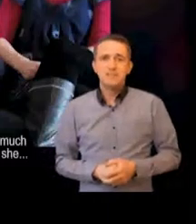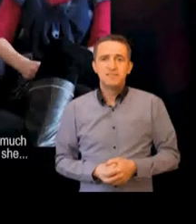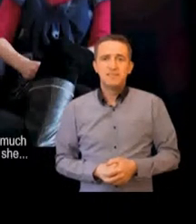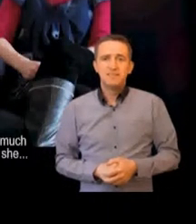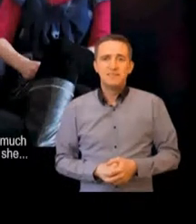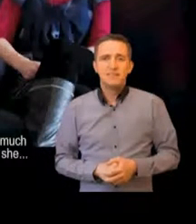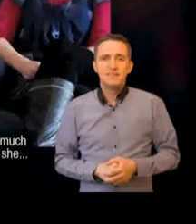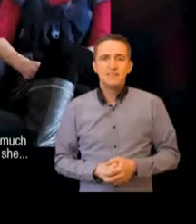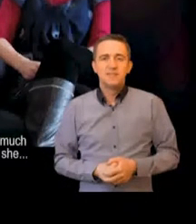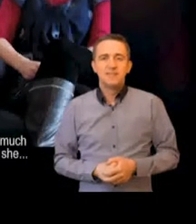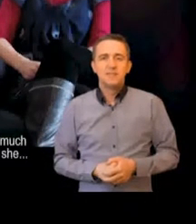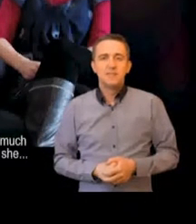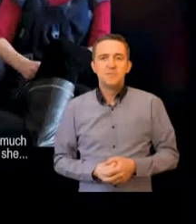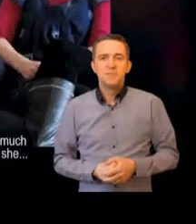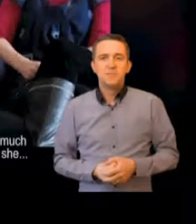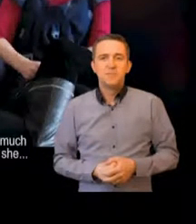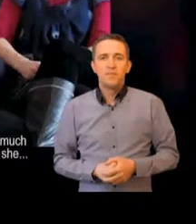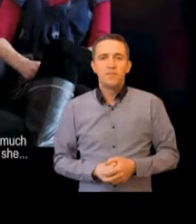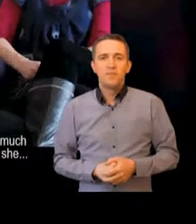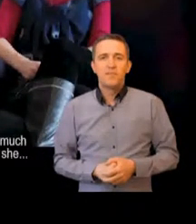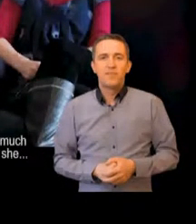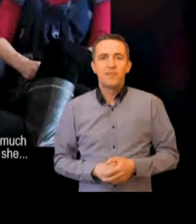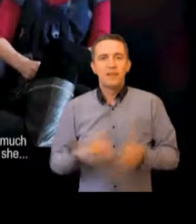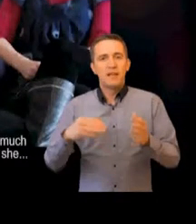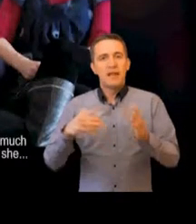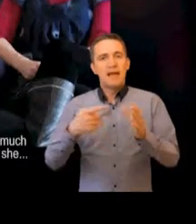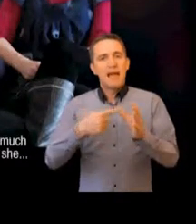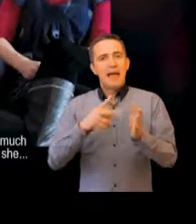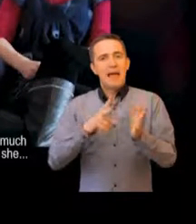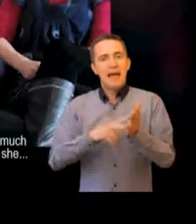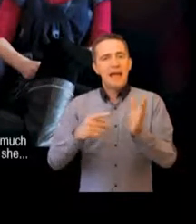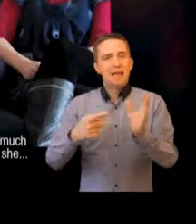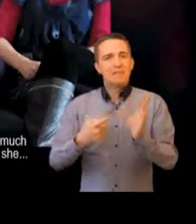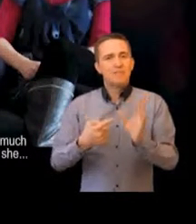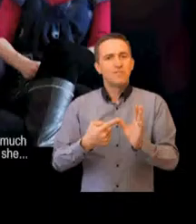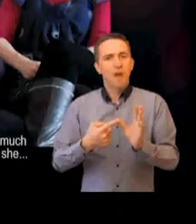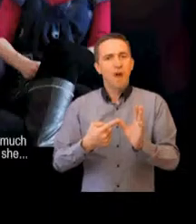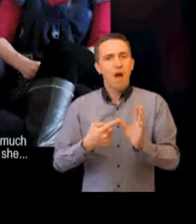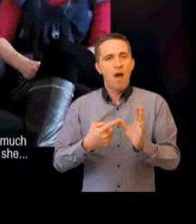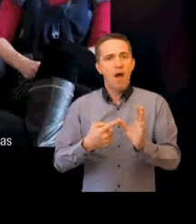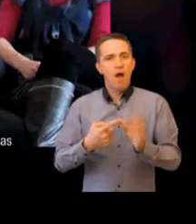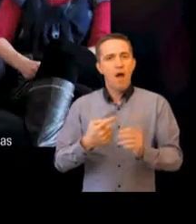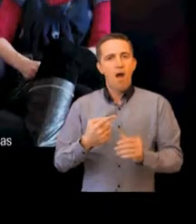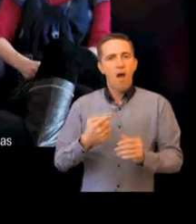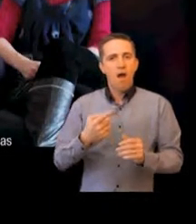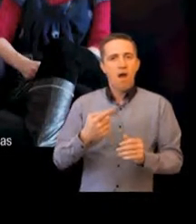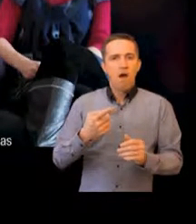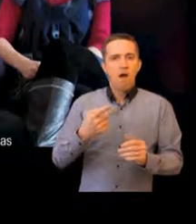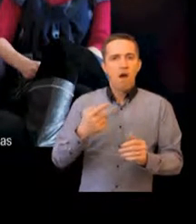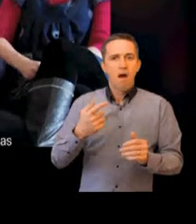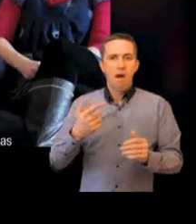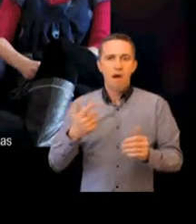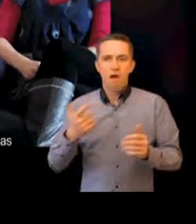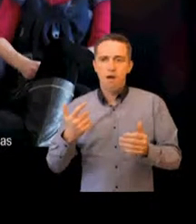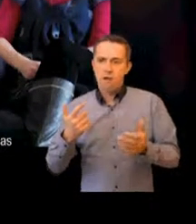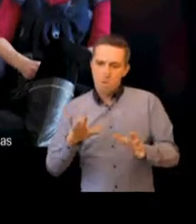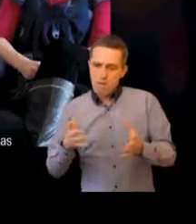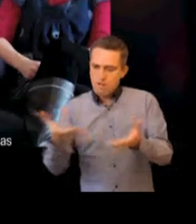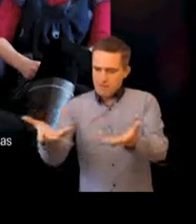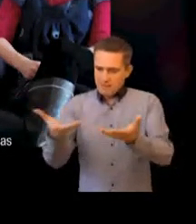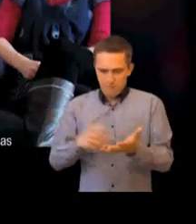and then we're using all your good ideas, and then it gives us somewhere where I